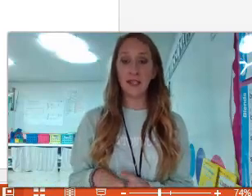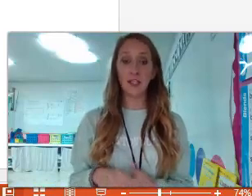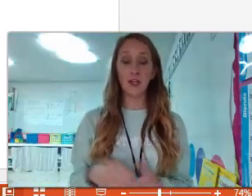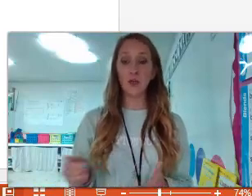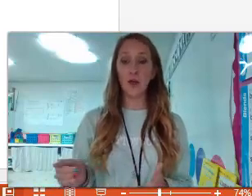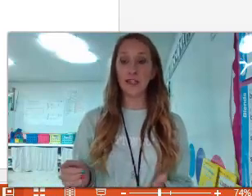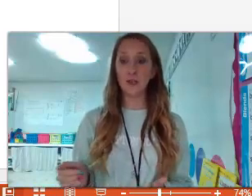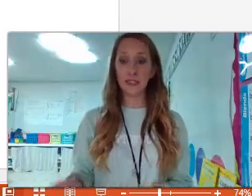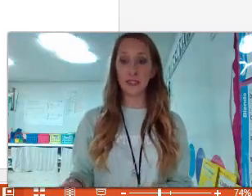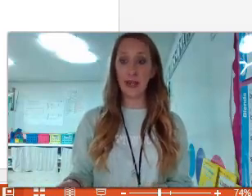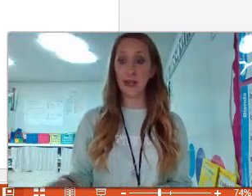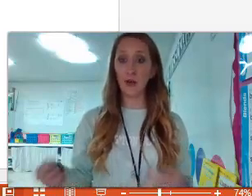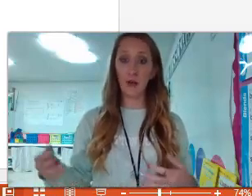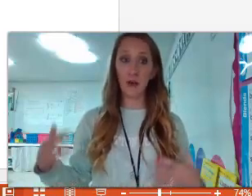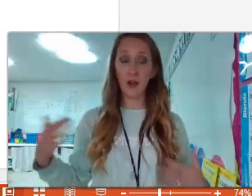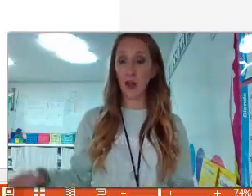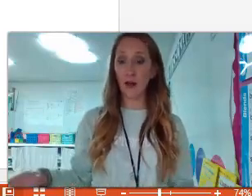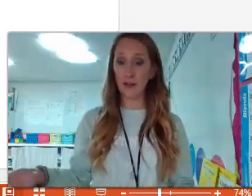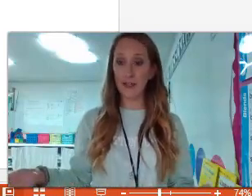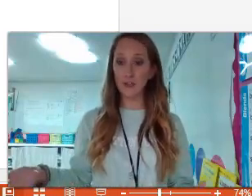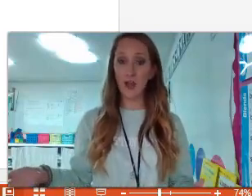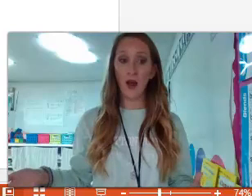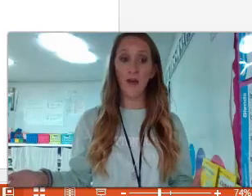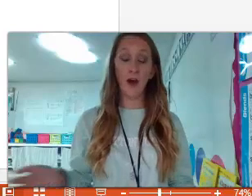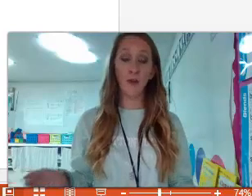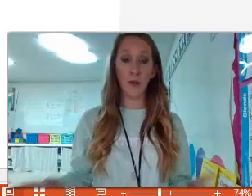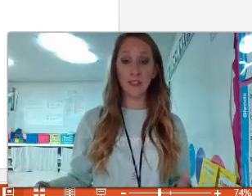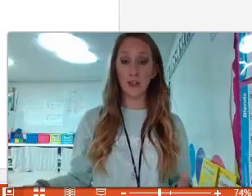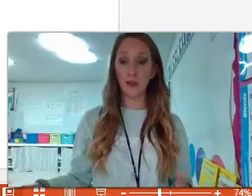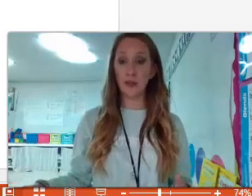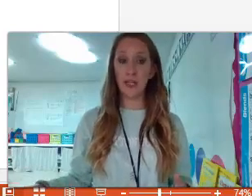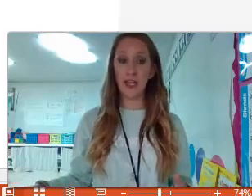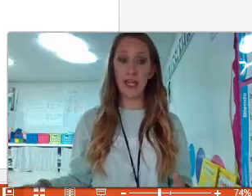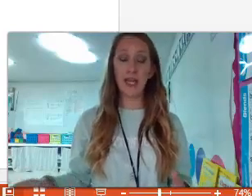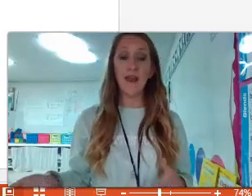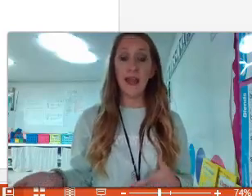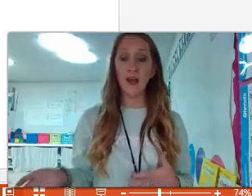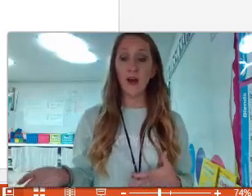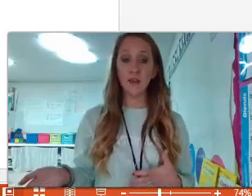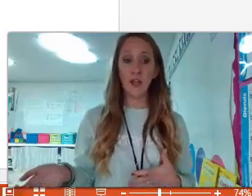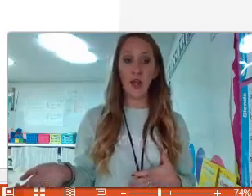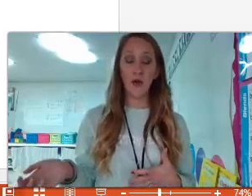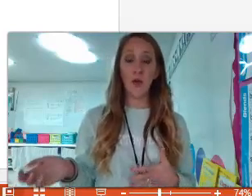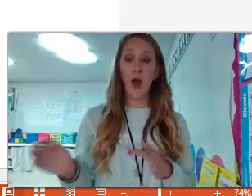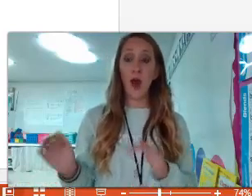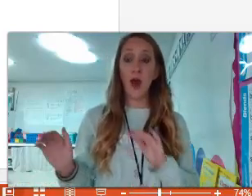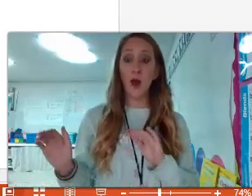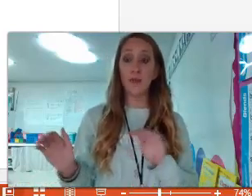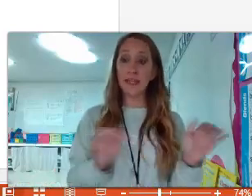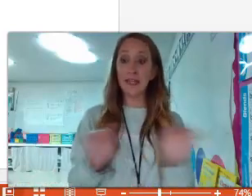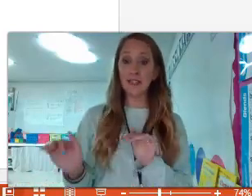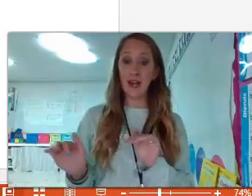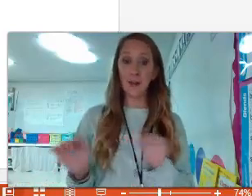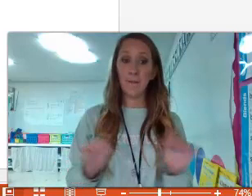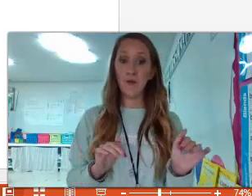because it's a good way to expand our knowledge of other ways to communicate, and also